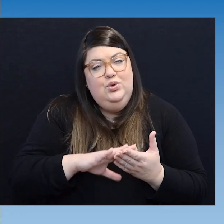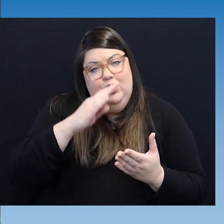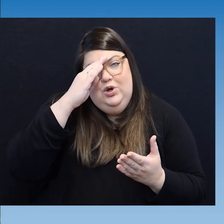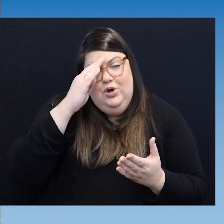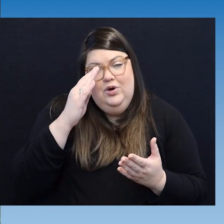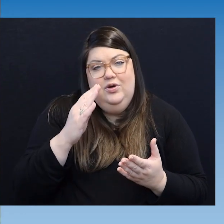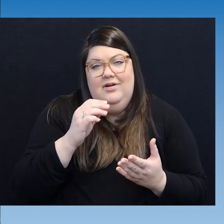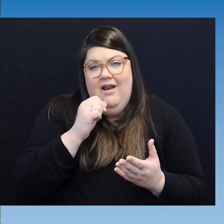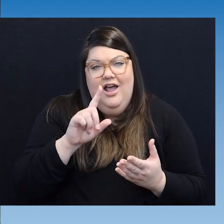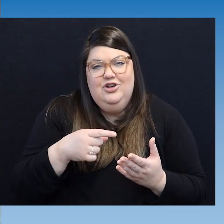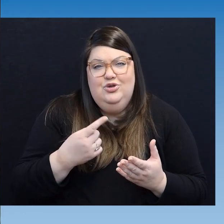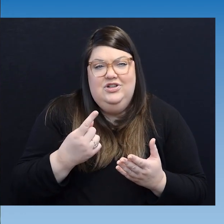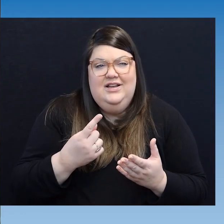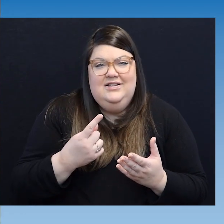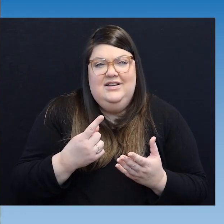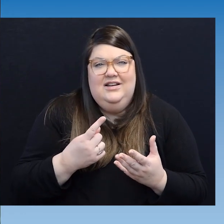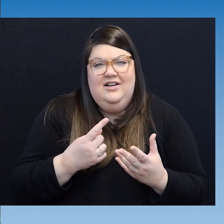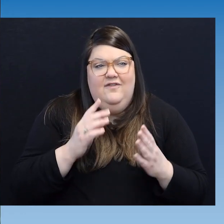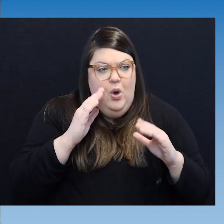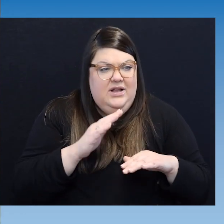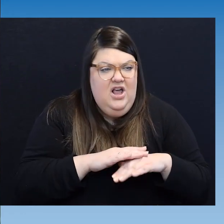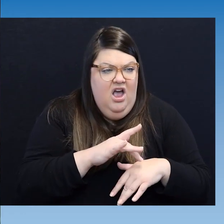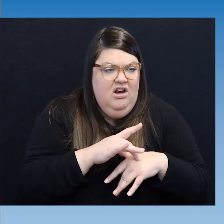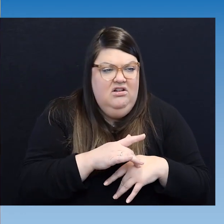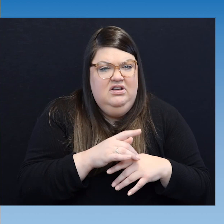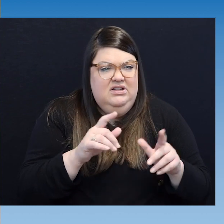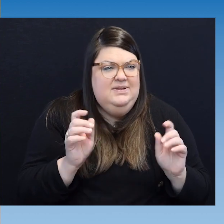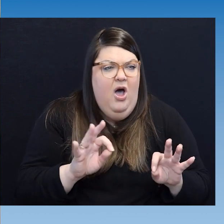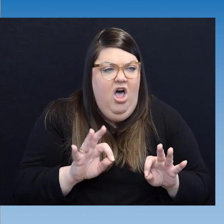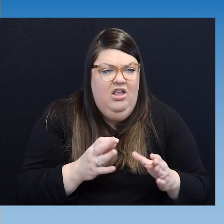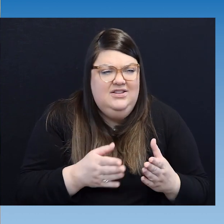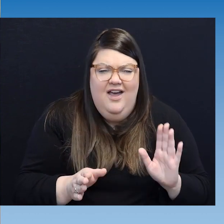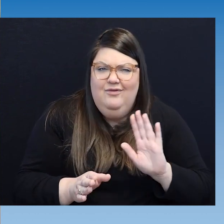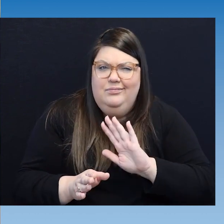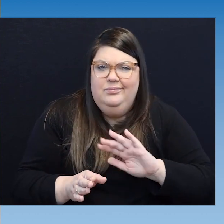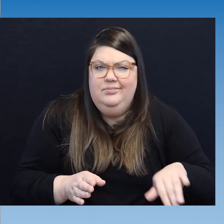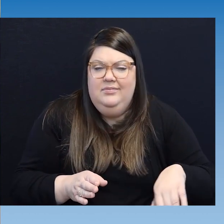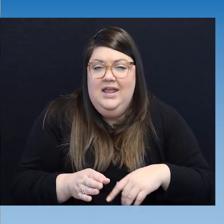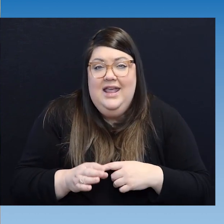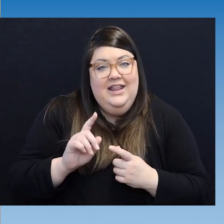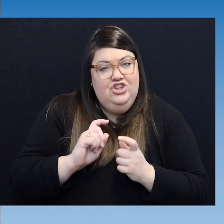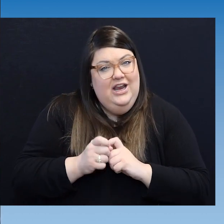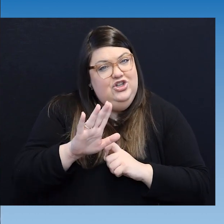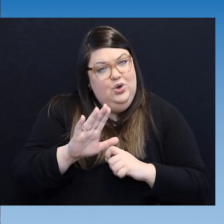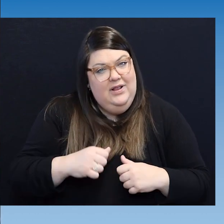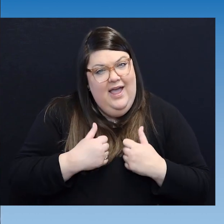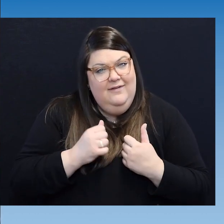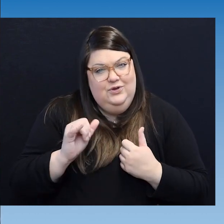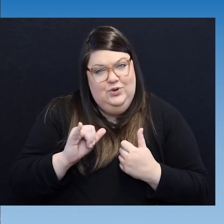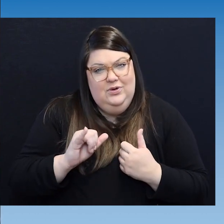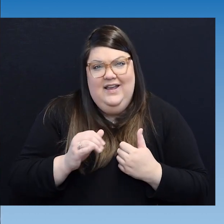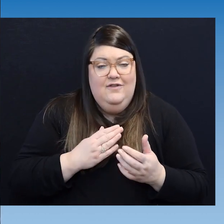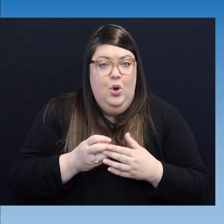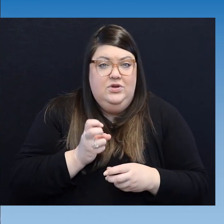learn not to sweat the small stuff, you know? Yes. And it just changes your life, even though it's